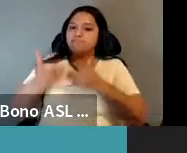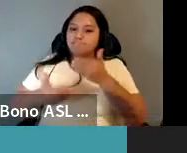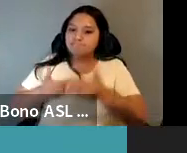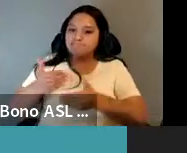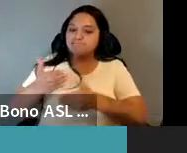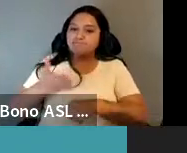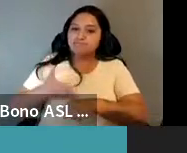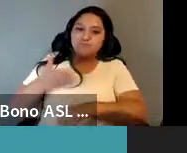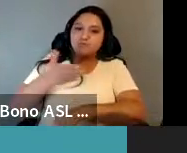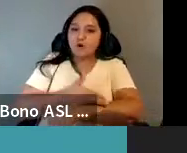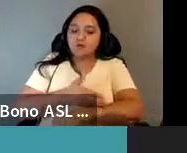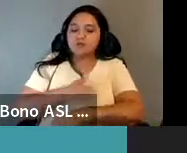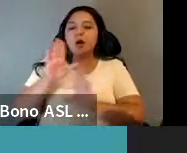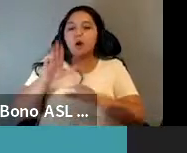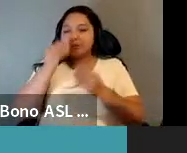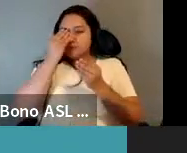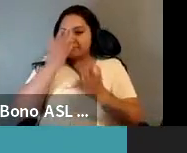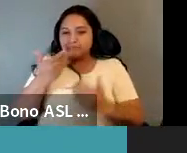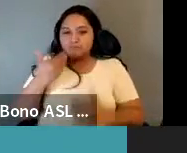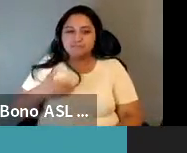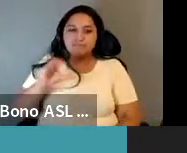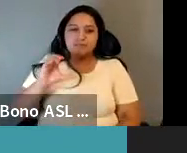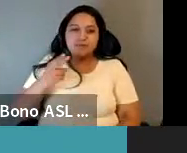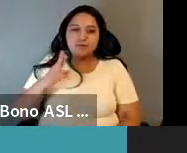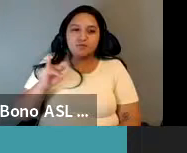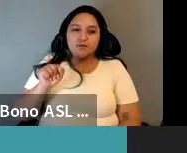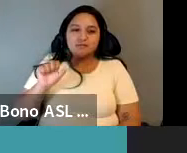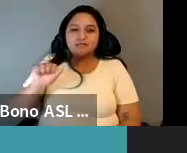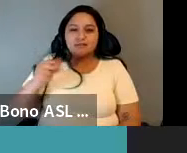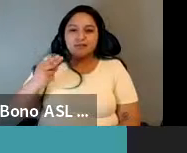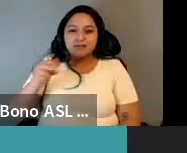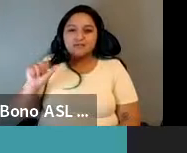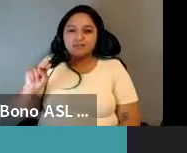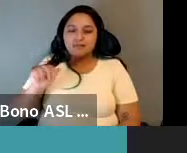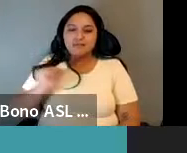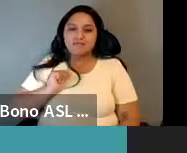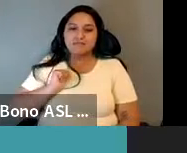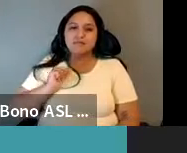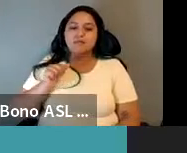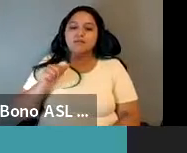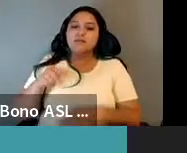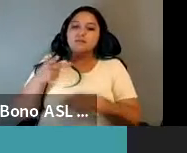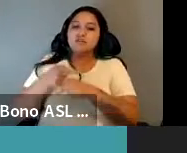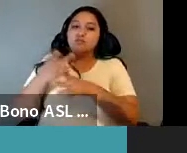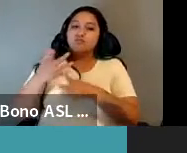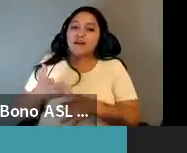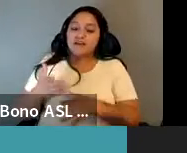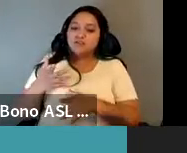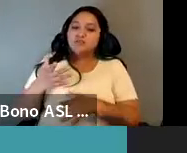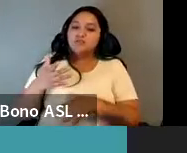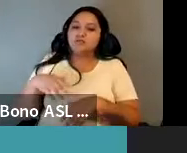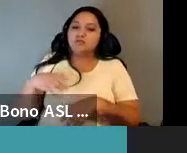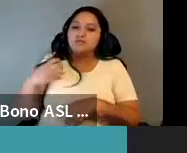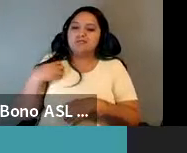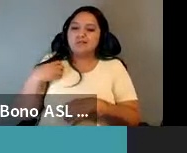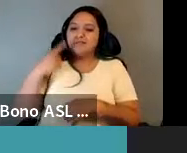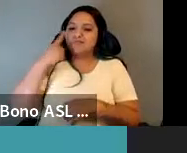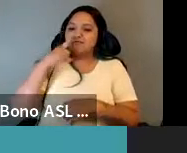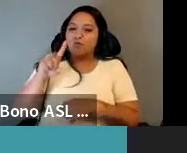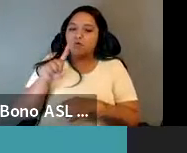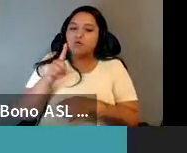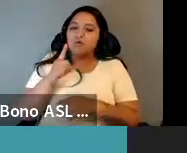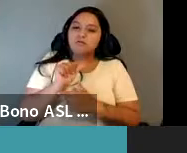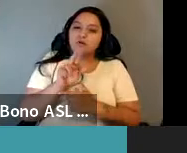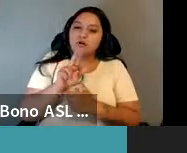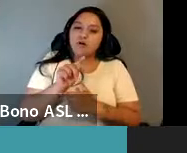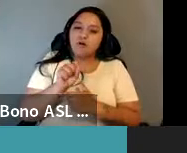year. Oh, and by the way, my name is Chris Asan, and I am the Supervisor's Deputy for Arts and Culture and Justice. If we could